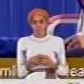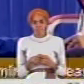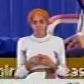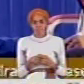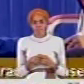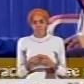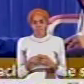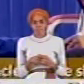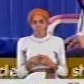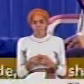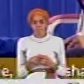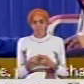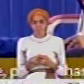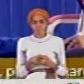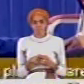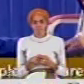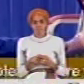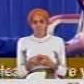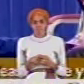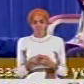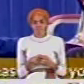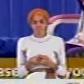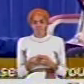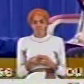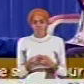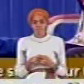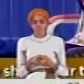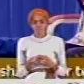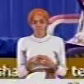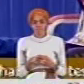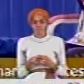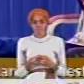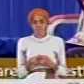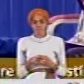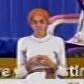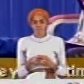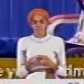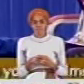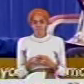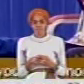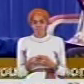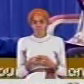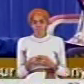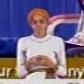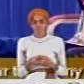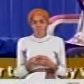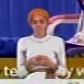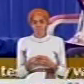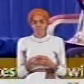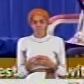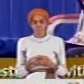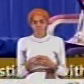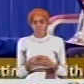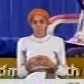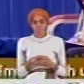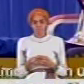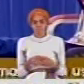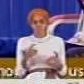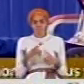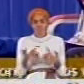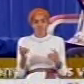of her year, of her birth, of her year of birth, but for over